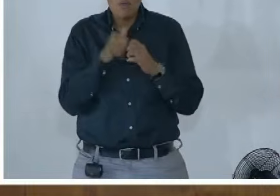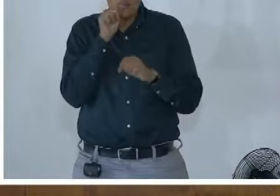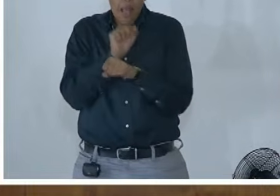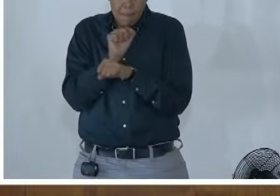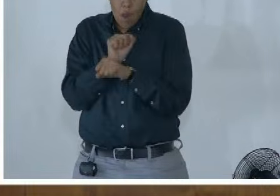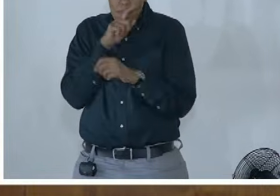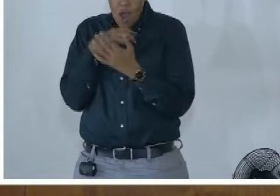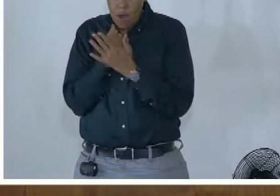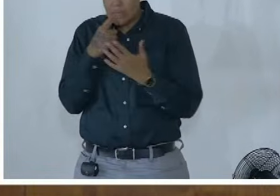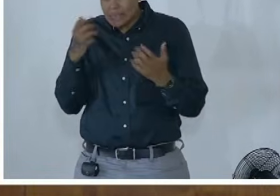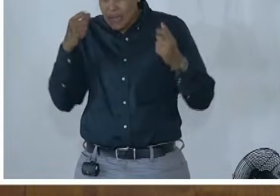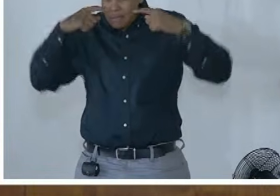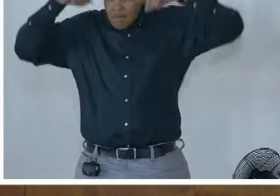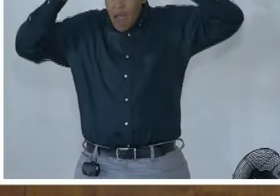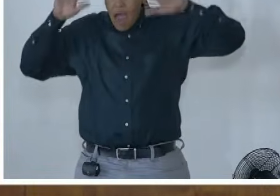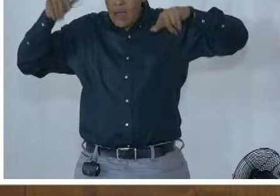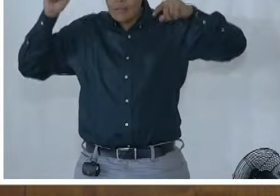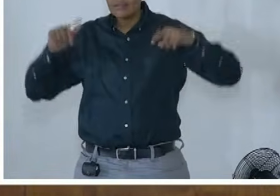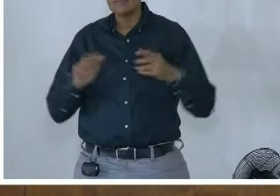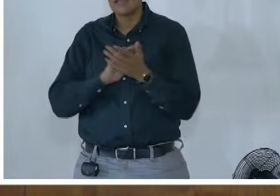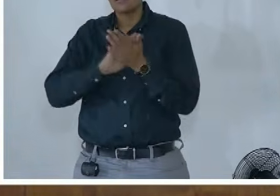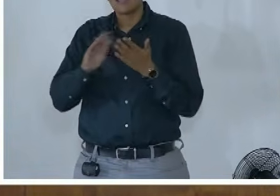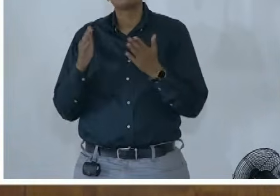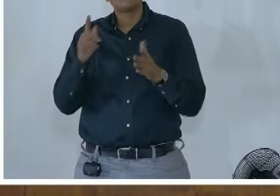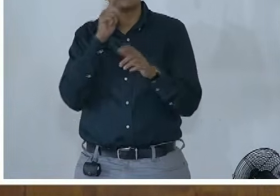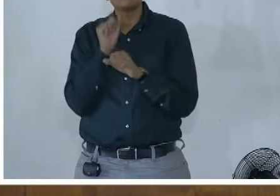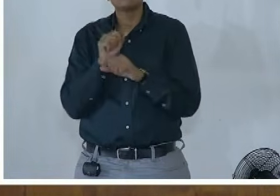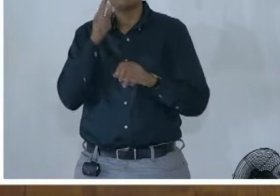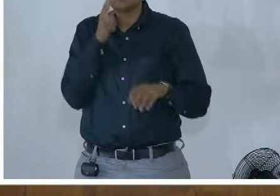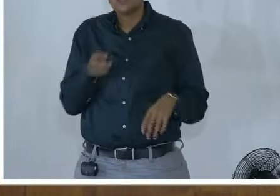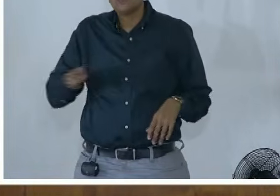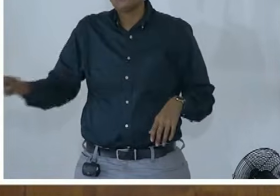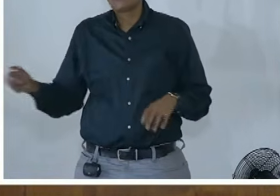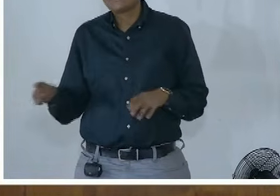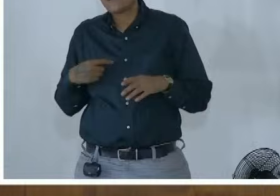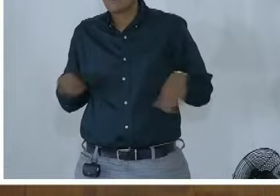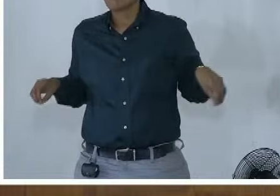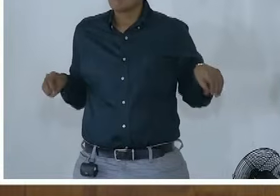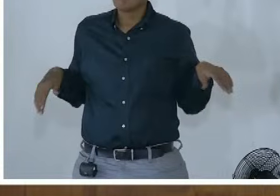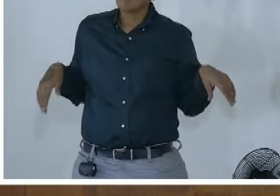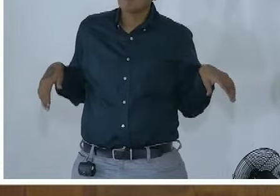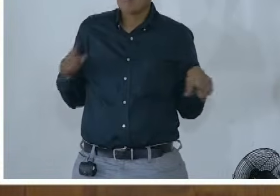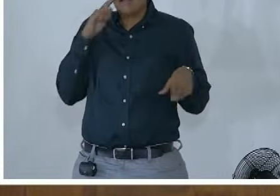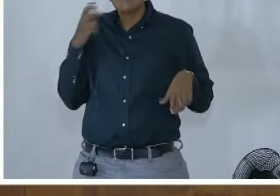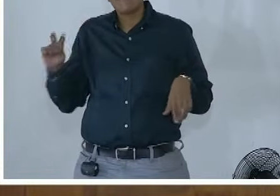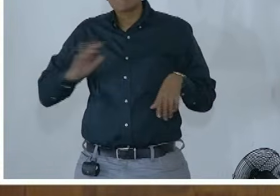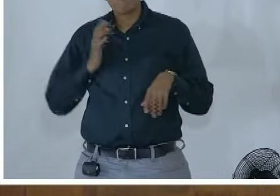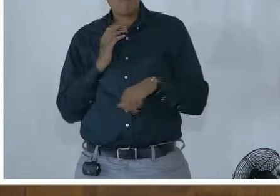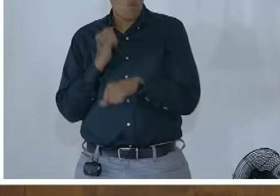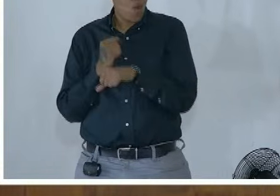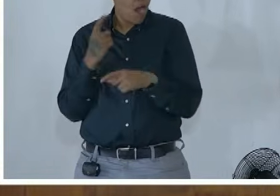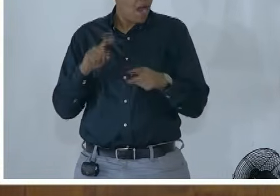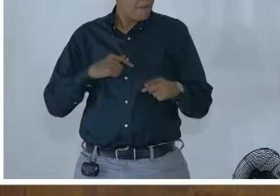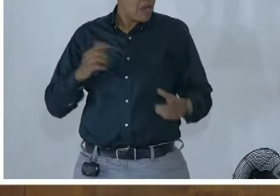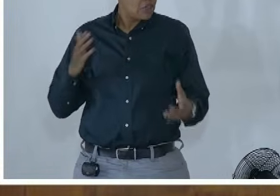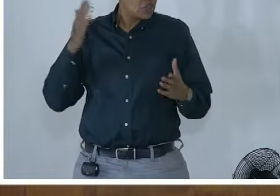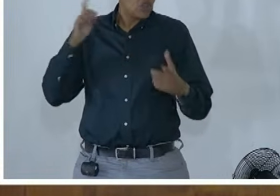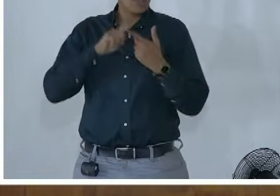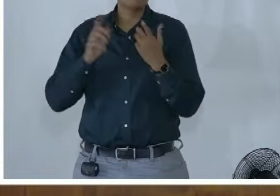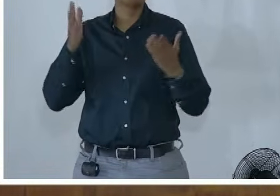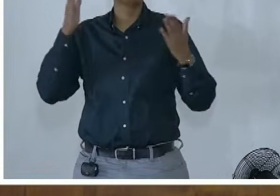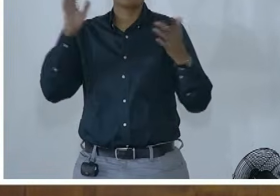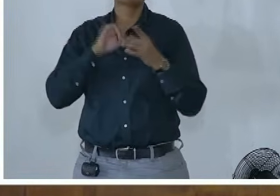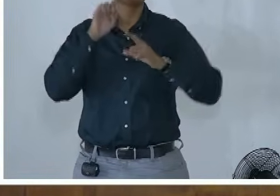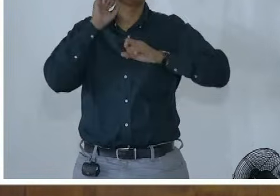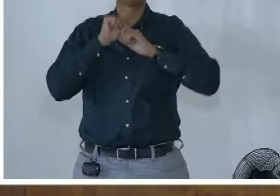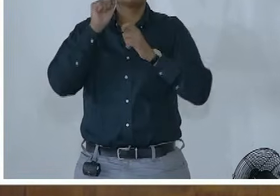employment opportunities, this is a nice way to transition them into formal employment. And so my suggestion and recommendation